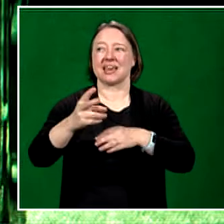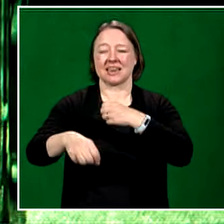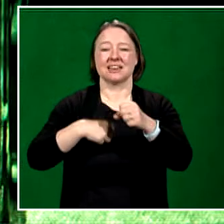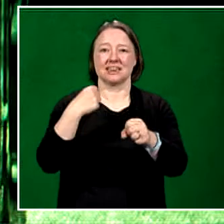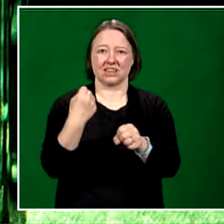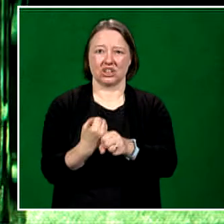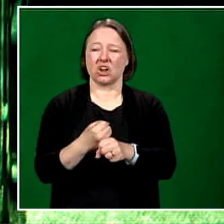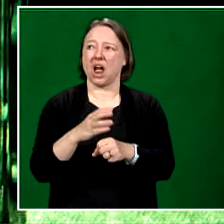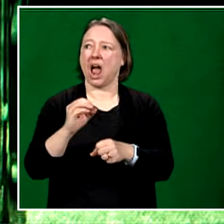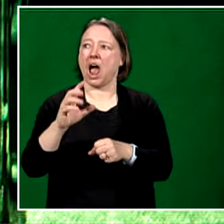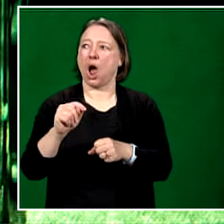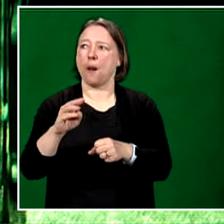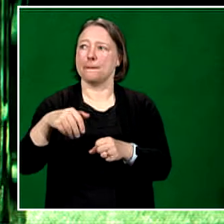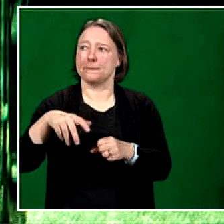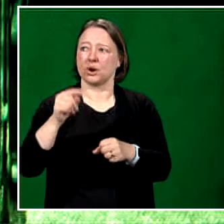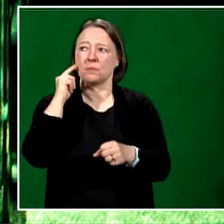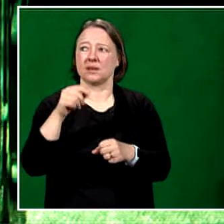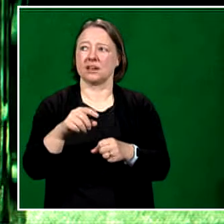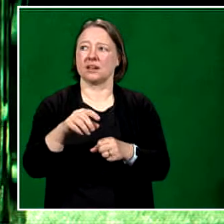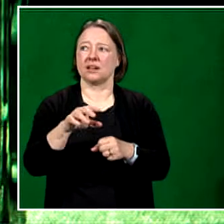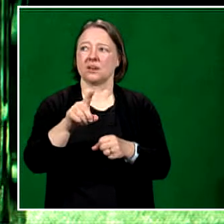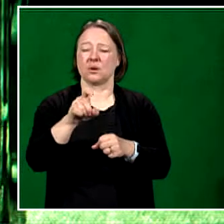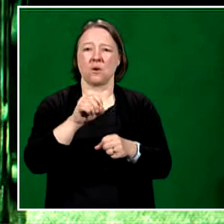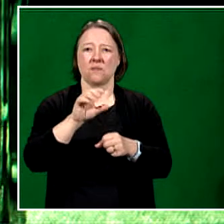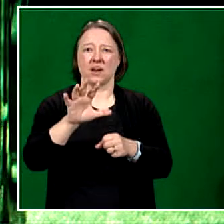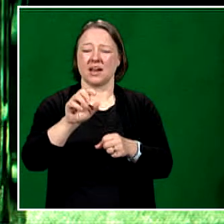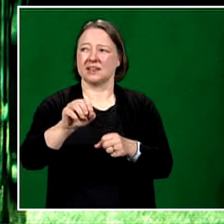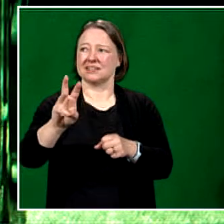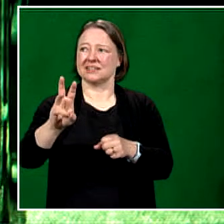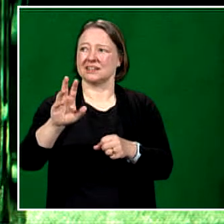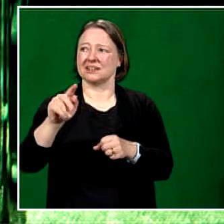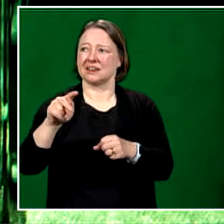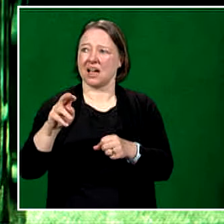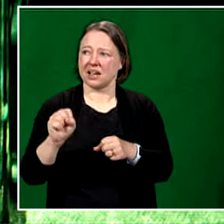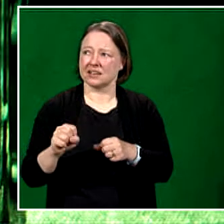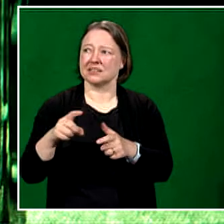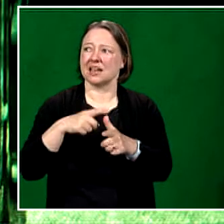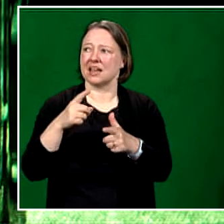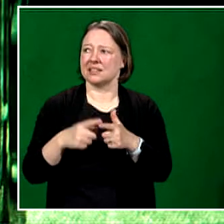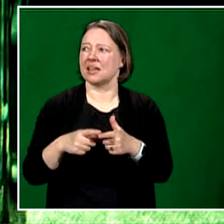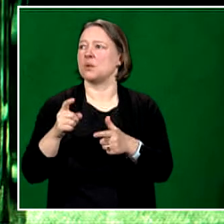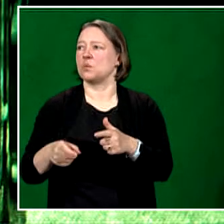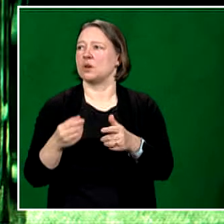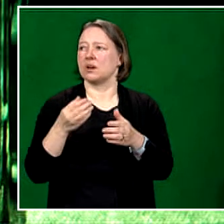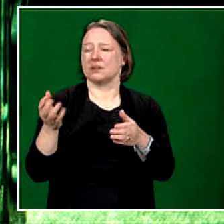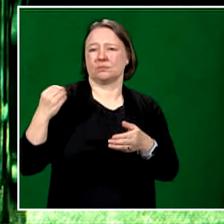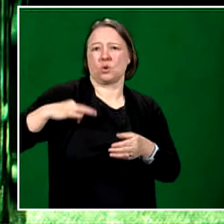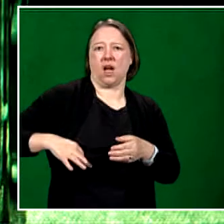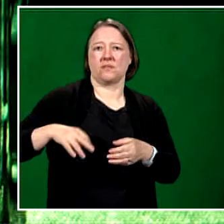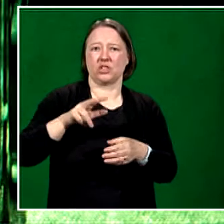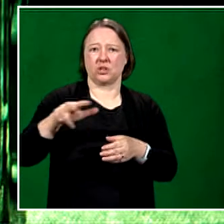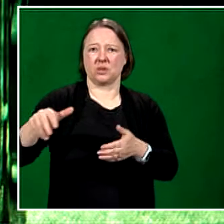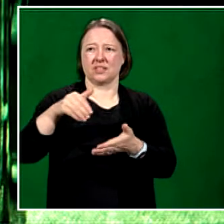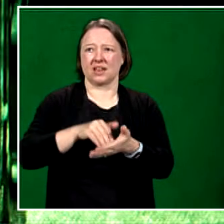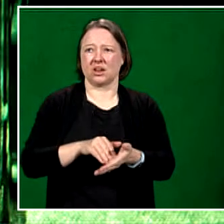be 107 tons, and the net profit will be $33,000. The calculated dividend point is